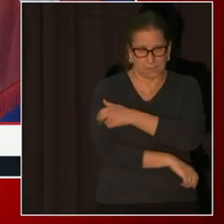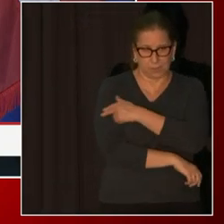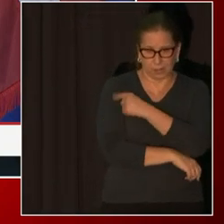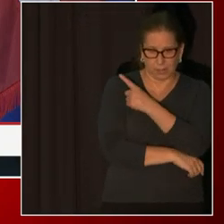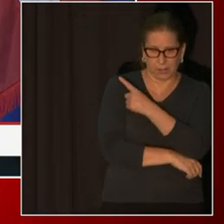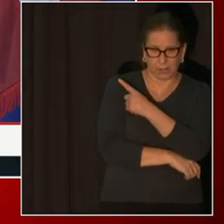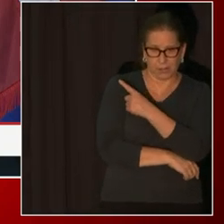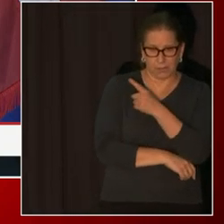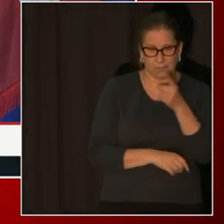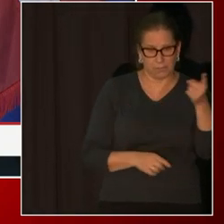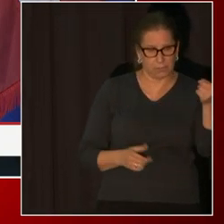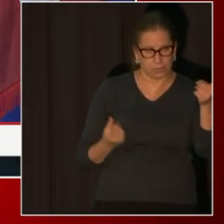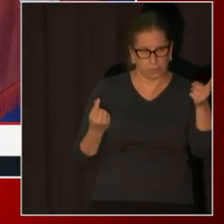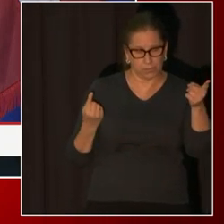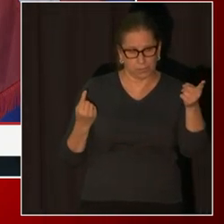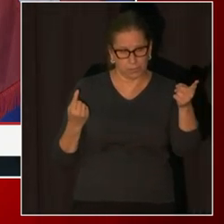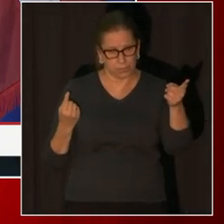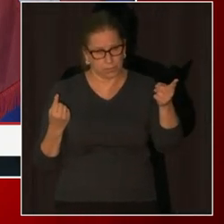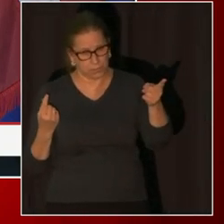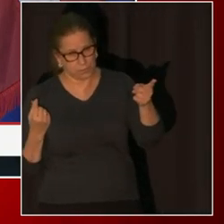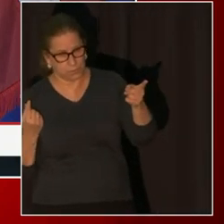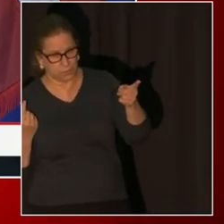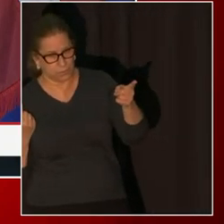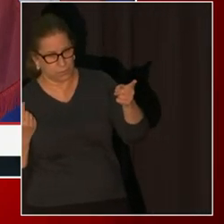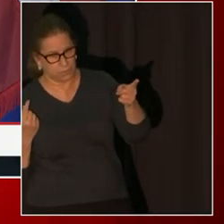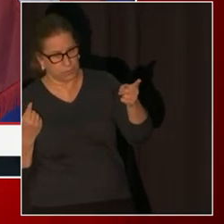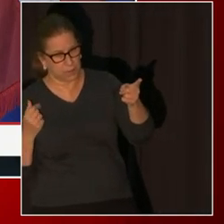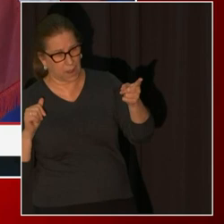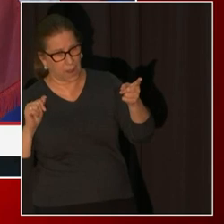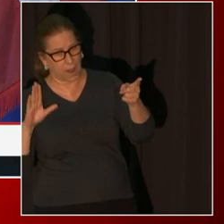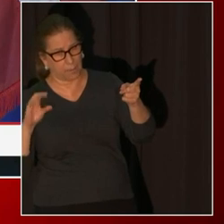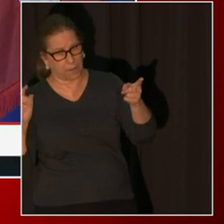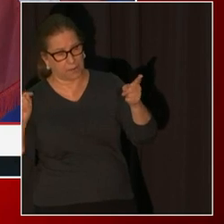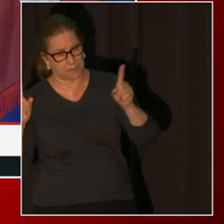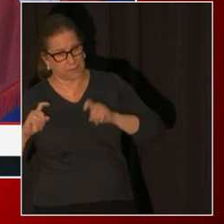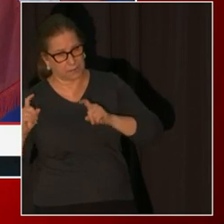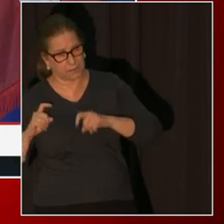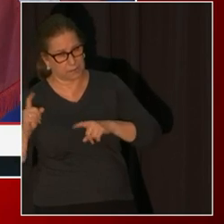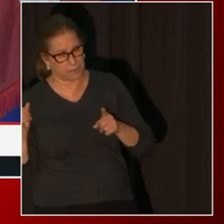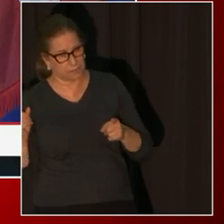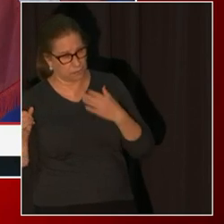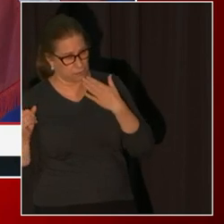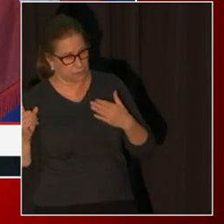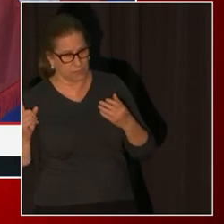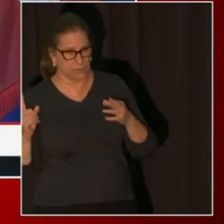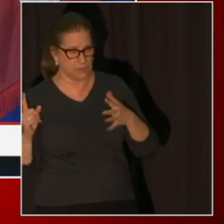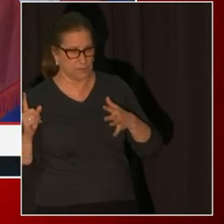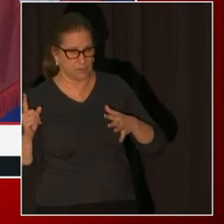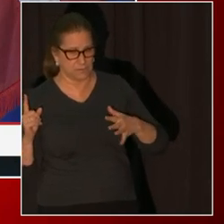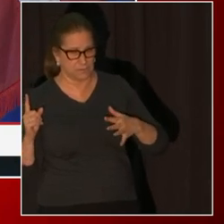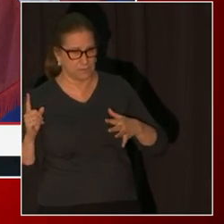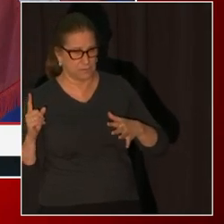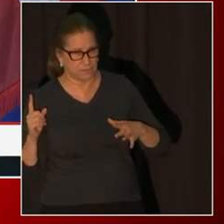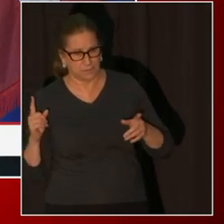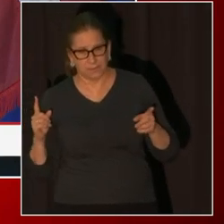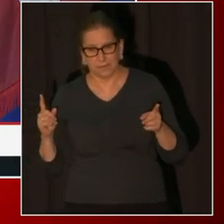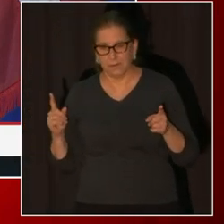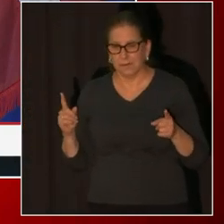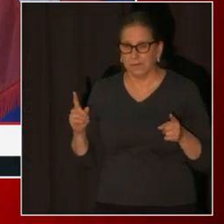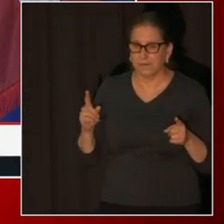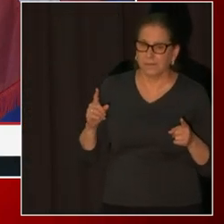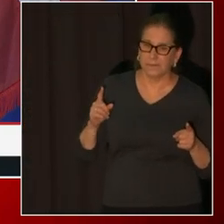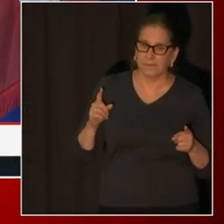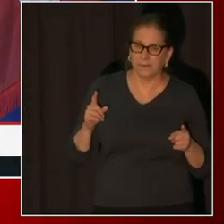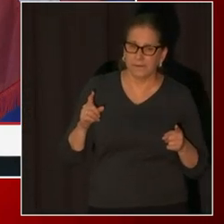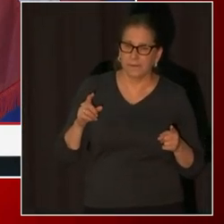done in response to those reports? Have you been tracking that? Are you concerned? Are we still using that? Dr. Nesbitt has, and I'll wait for her to give